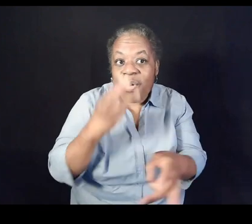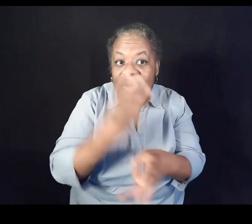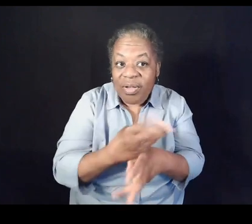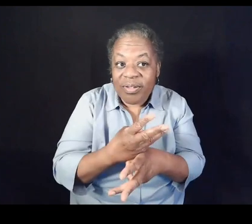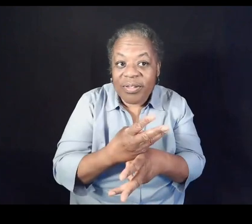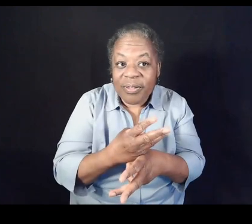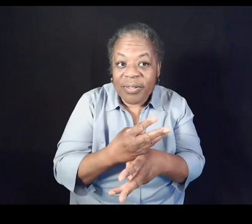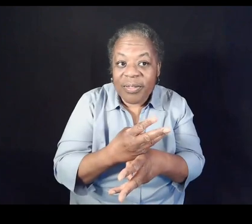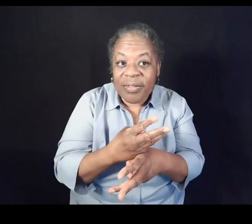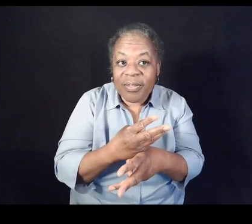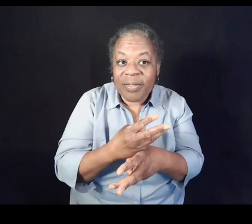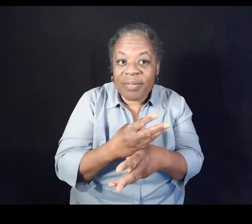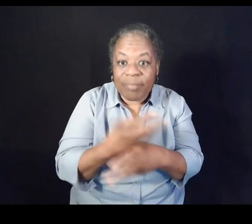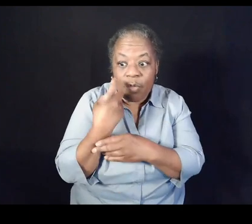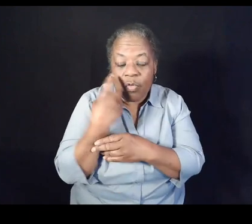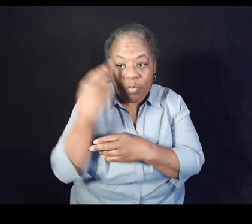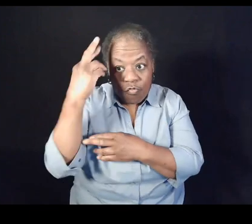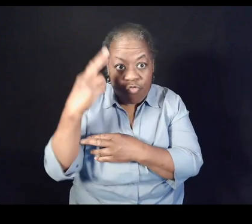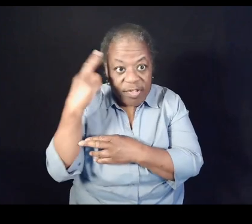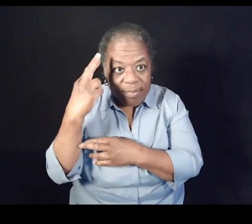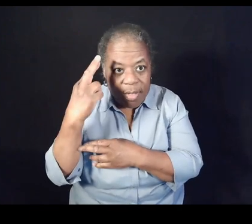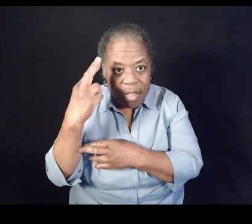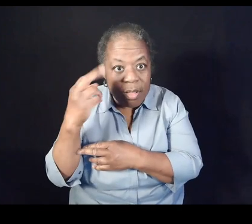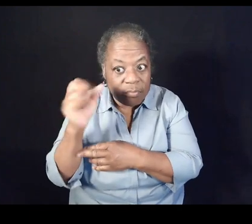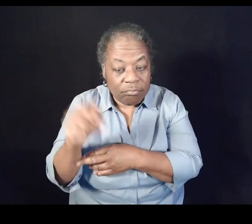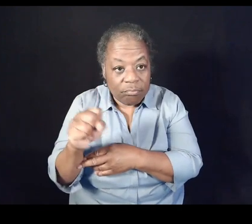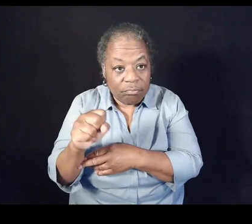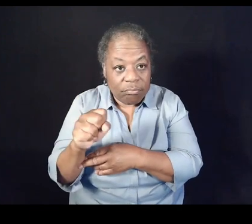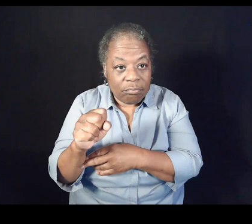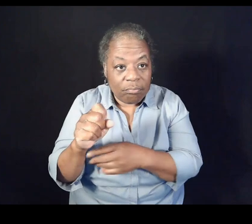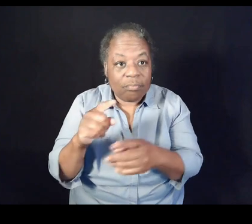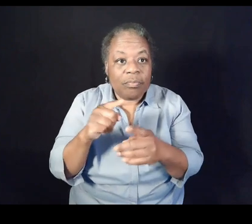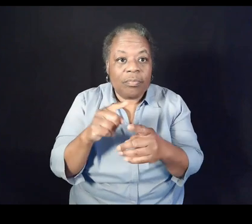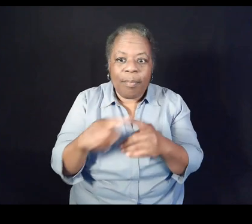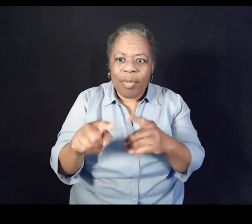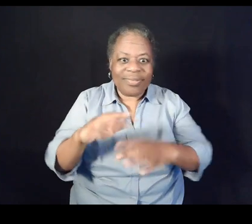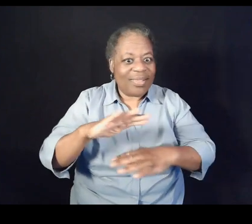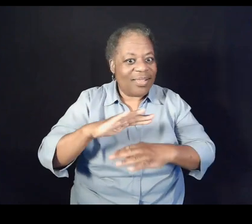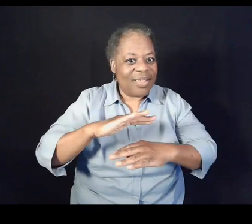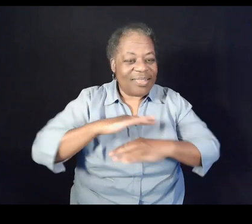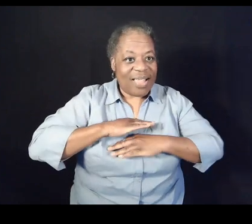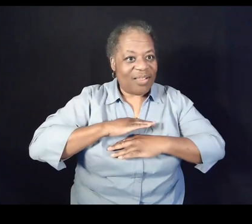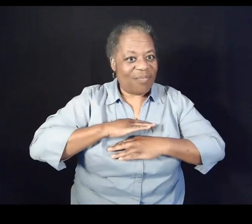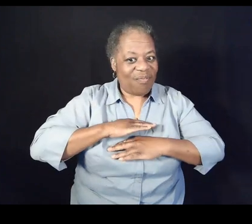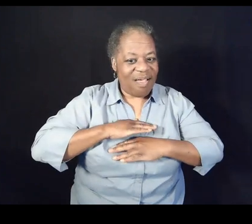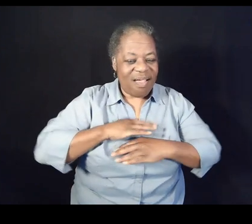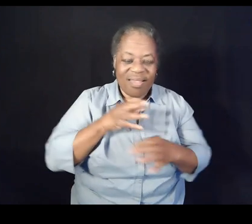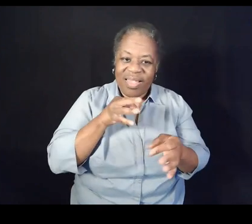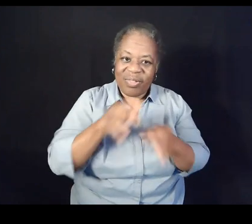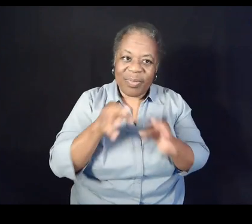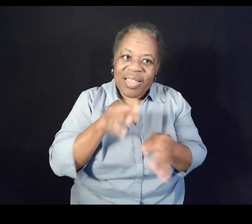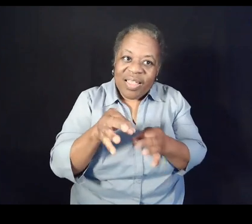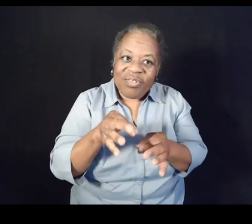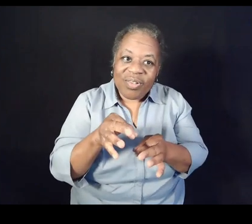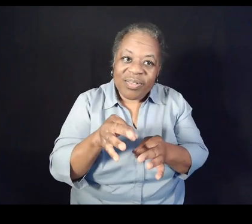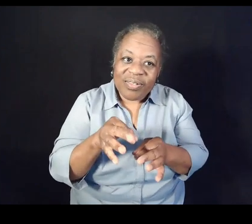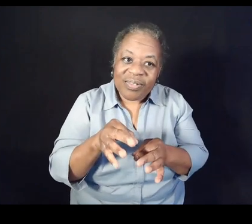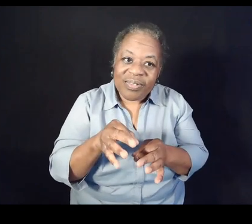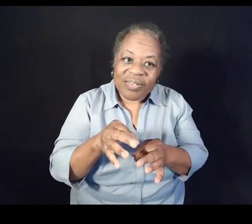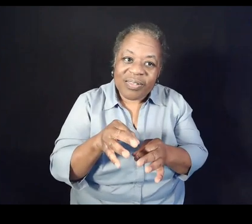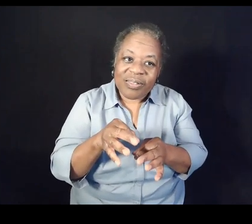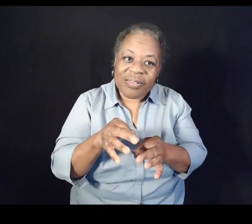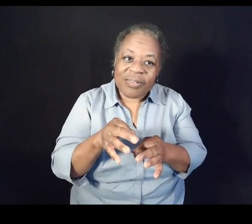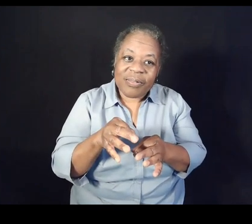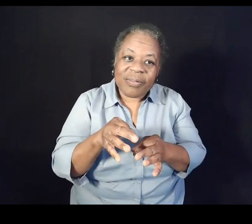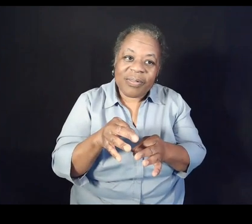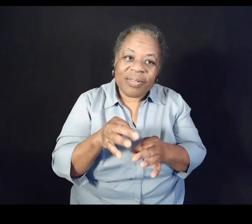not only the most reasonable explanation, but the most satisfying explanation. Because it makes